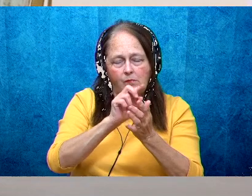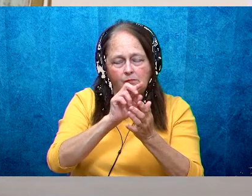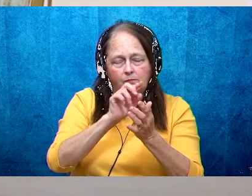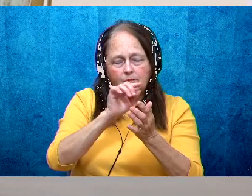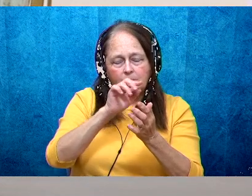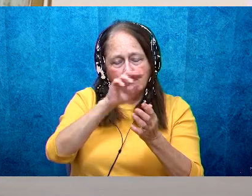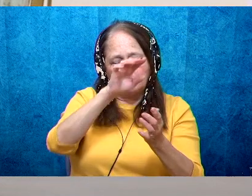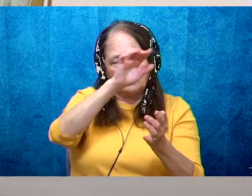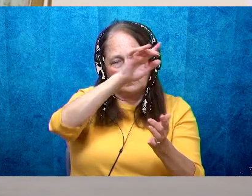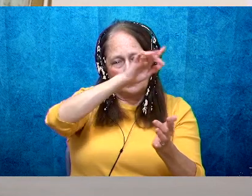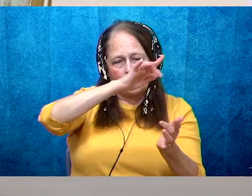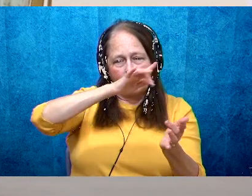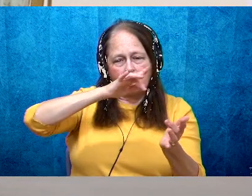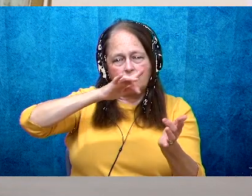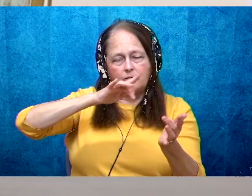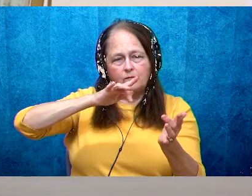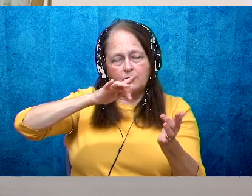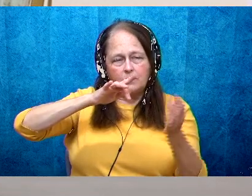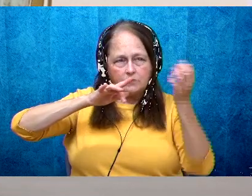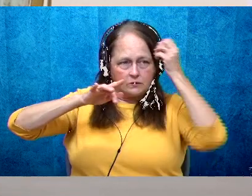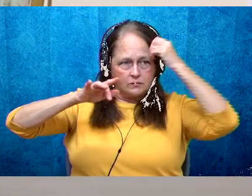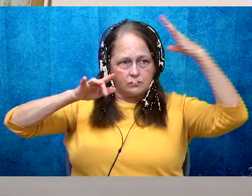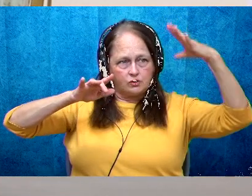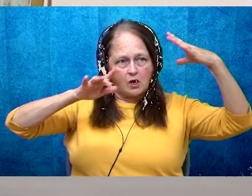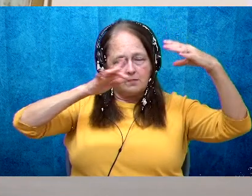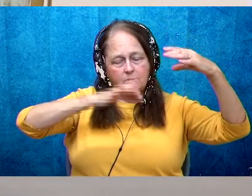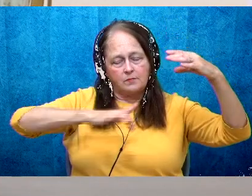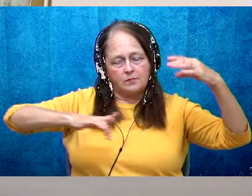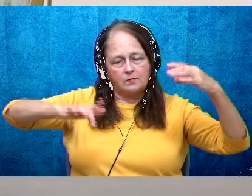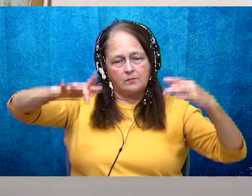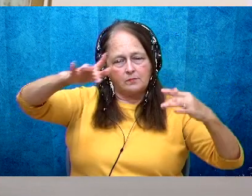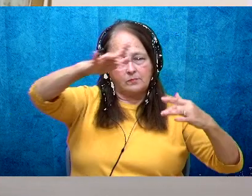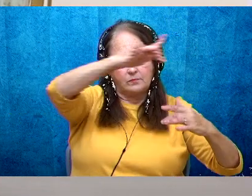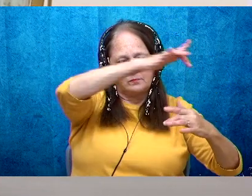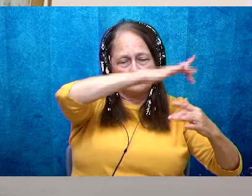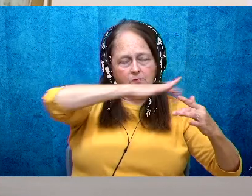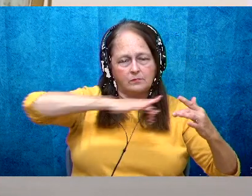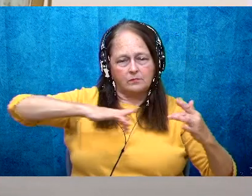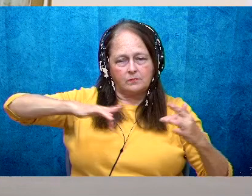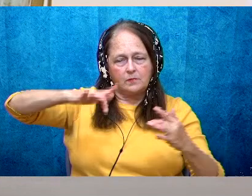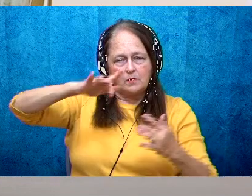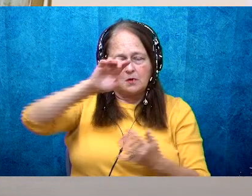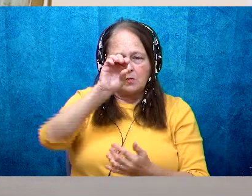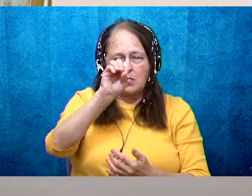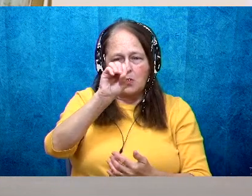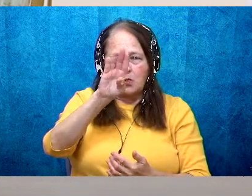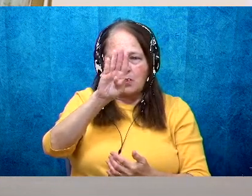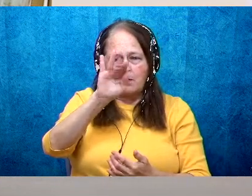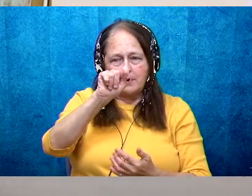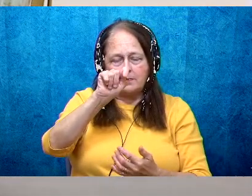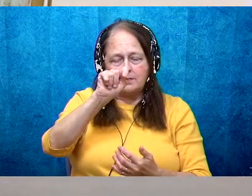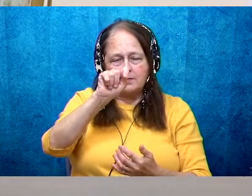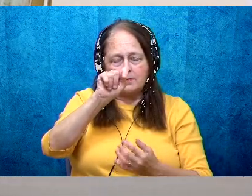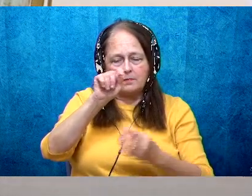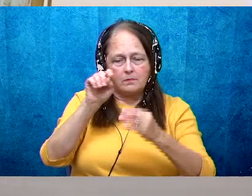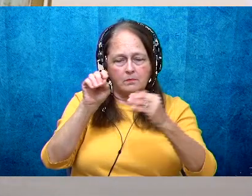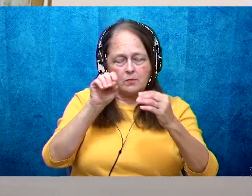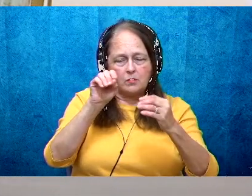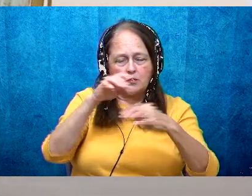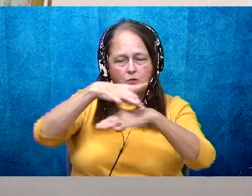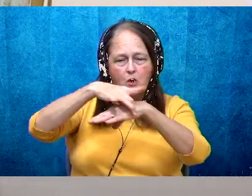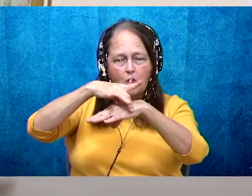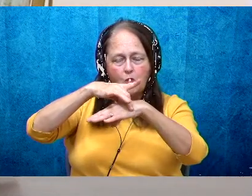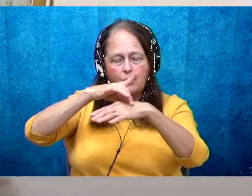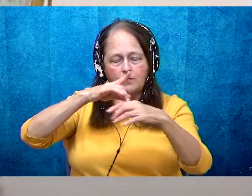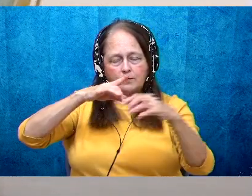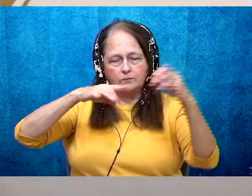revolving around the sun. As it revolves around the sun, we call that the orbit. That's the way that the Earth is moving around the